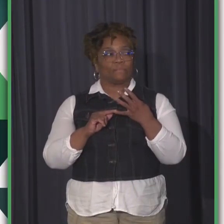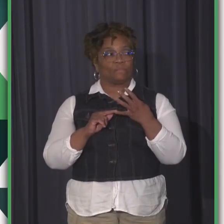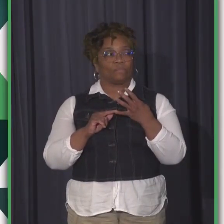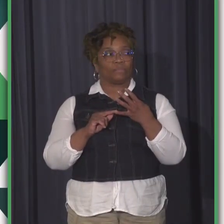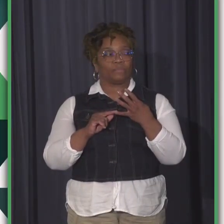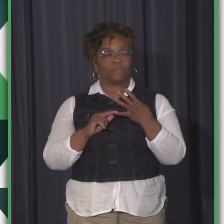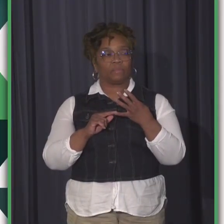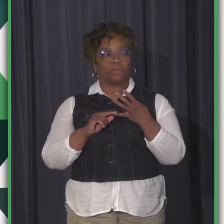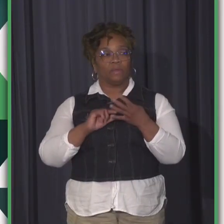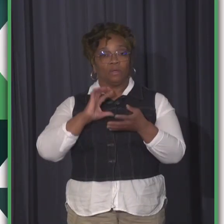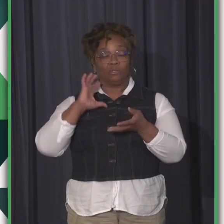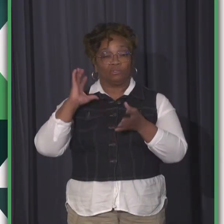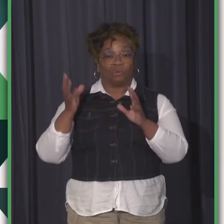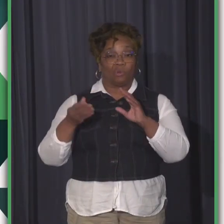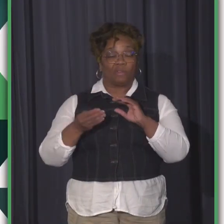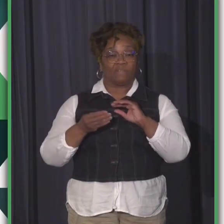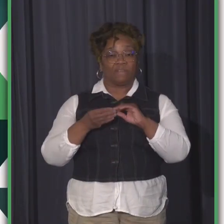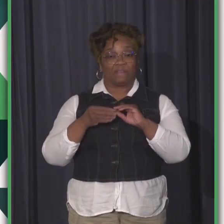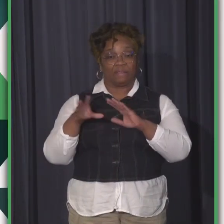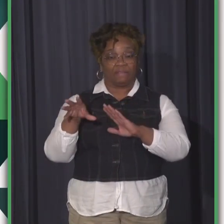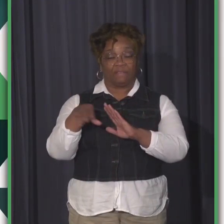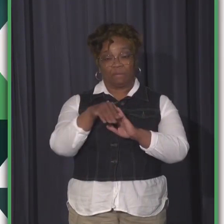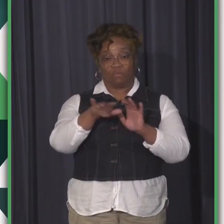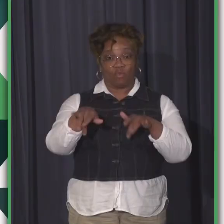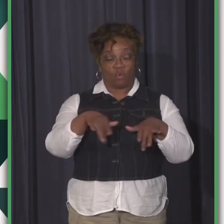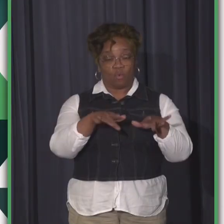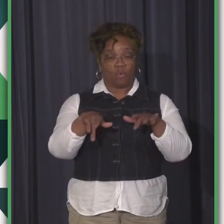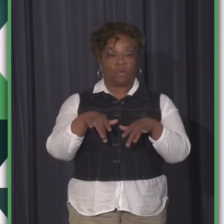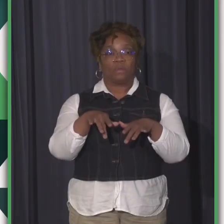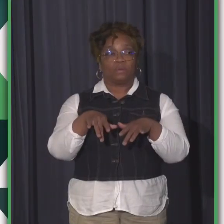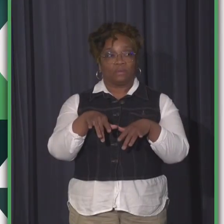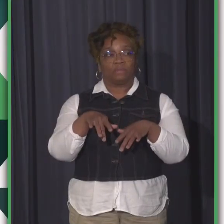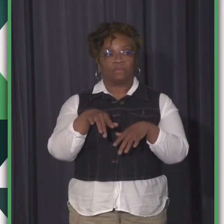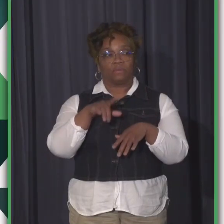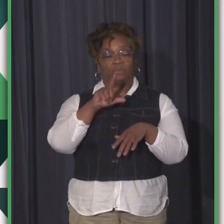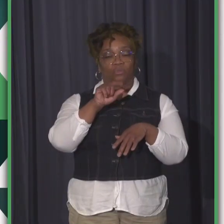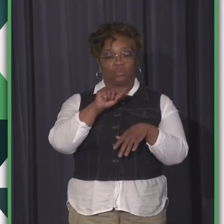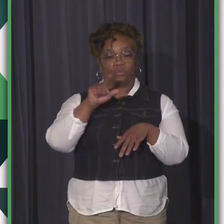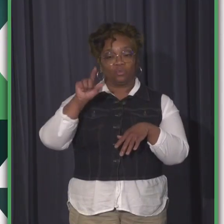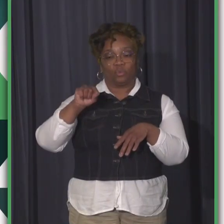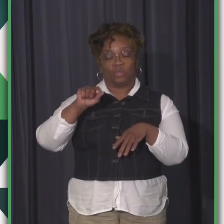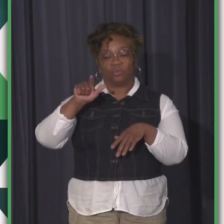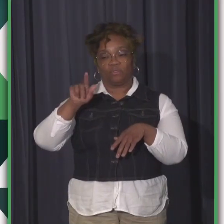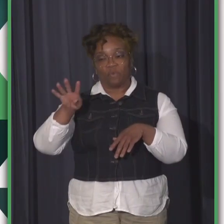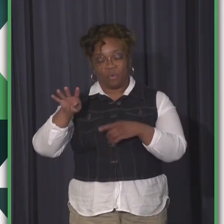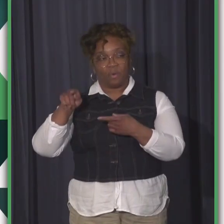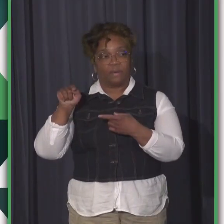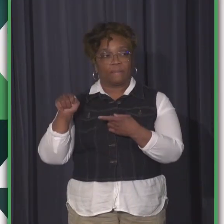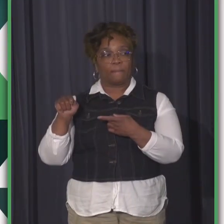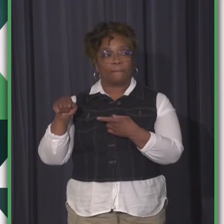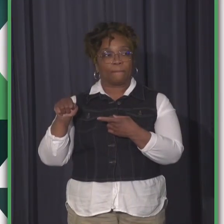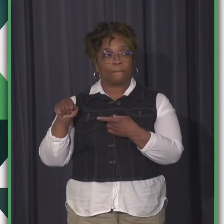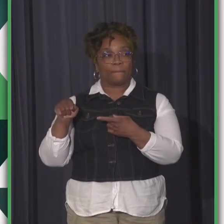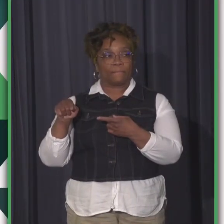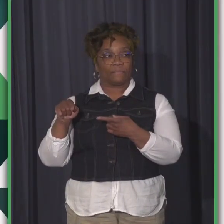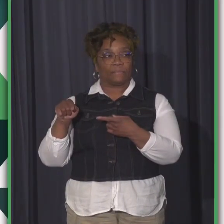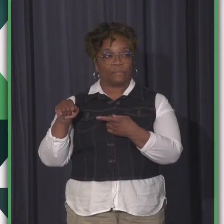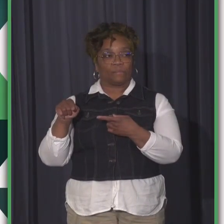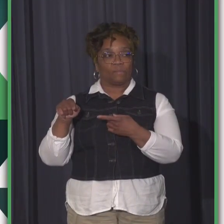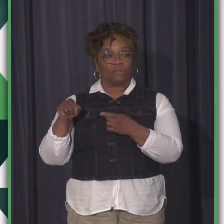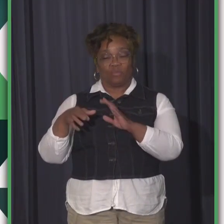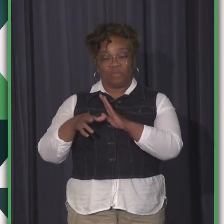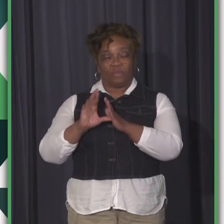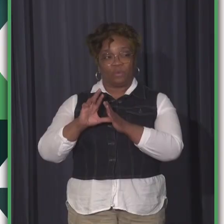So the total events captured for 2024 and 2025. In 2024, the body-worn camera team